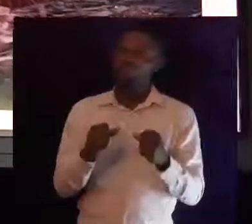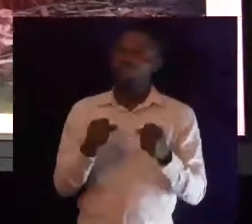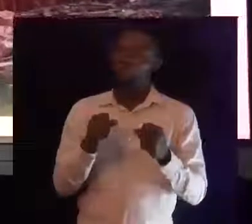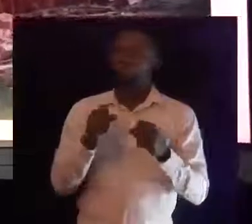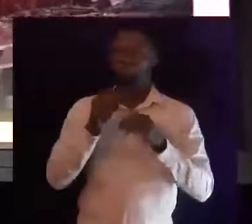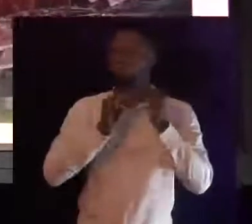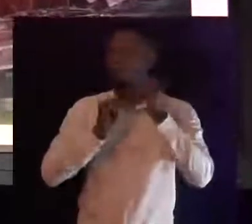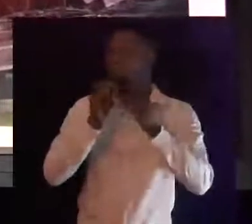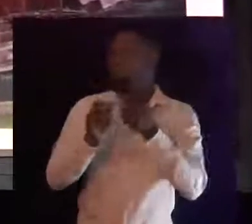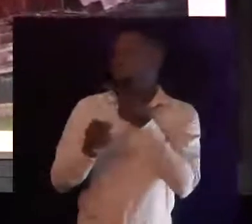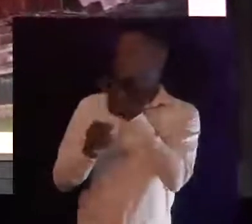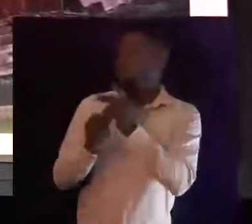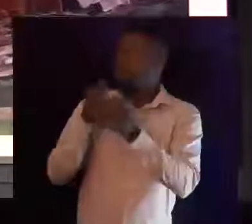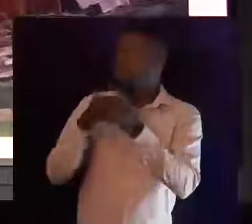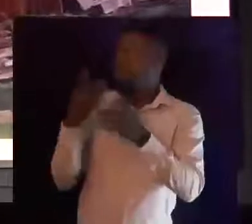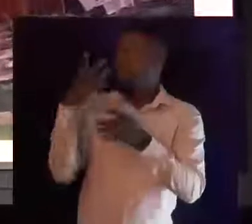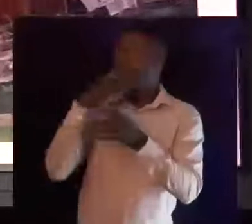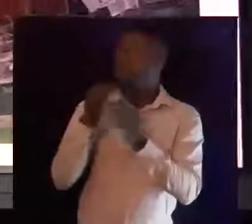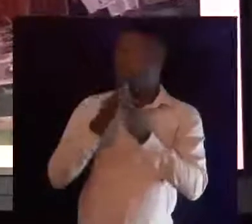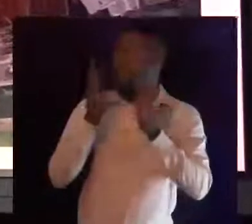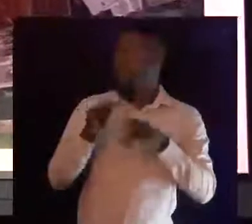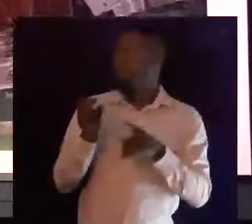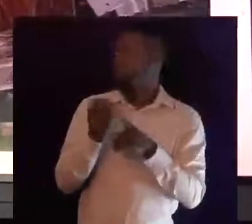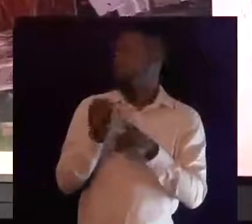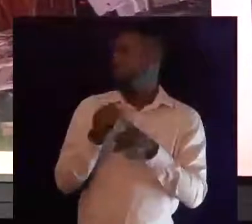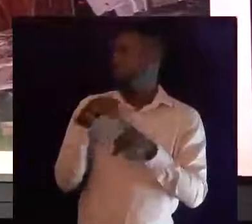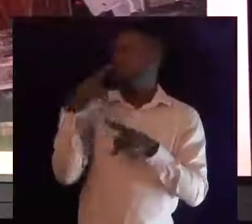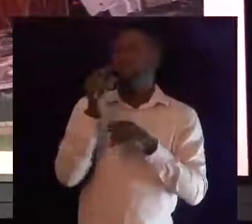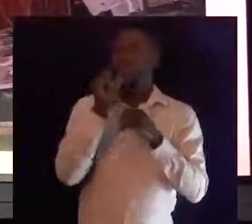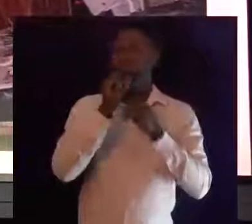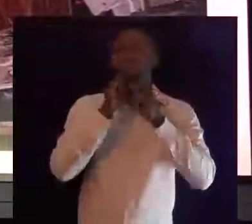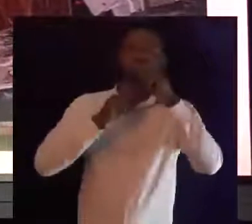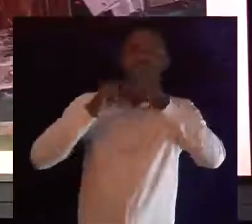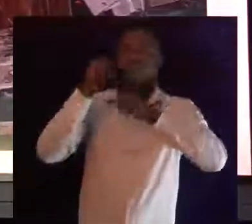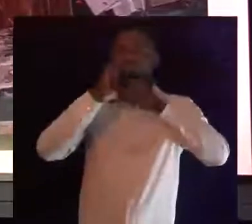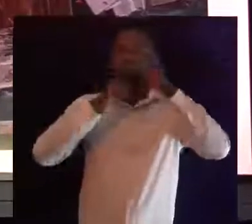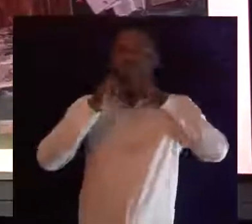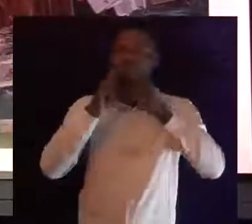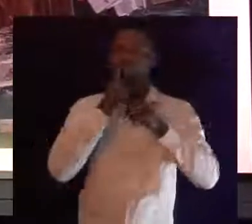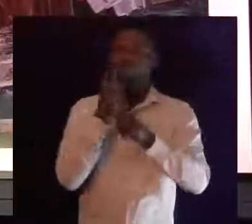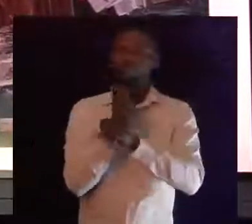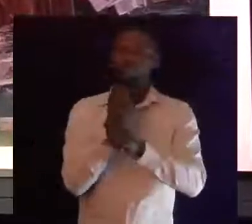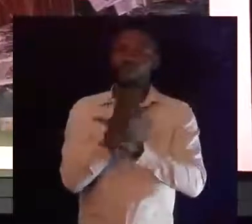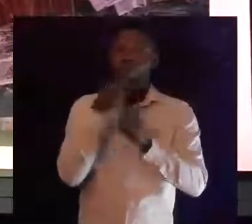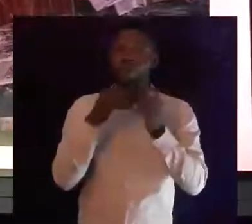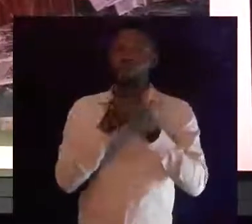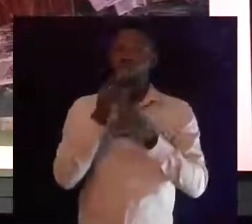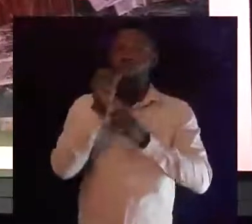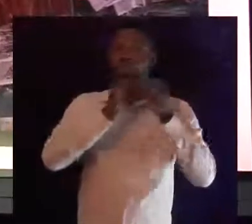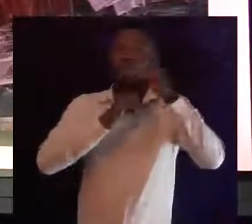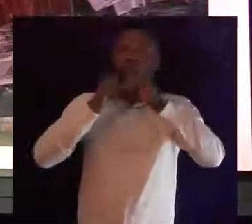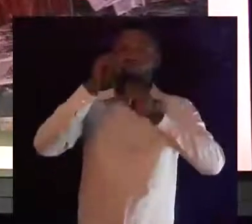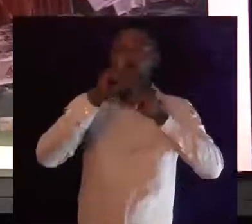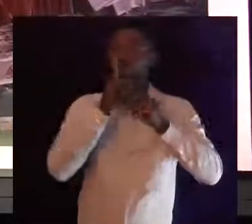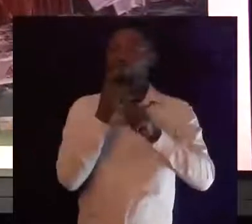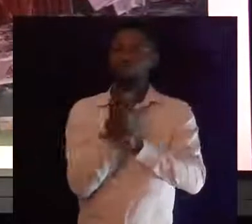not have strong structure. Look at this very fine house too. The structure is not strong enough. When the structure